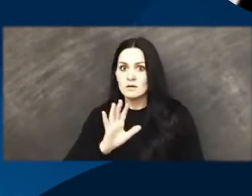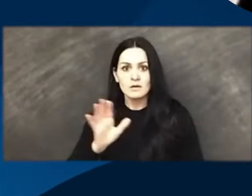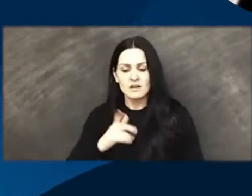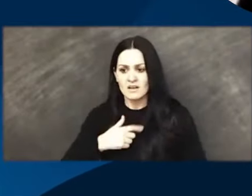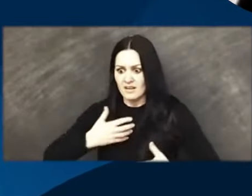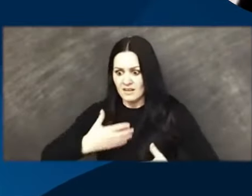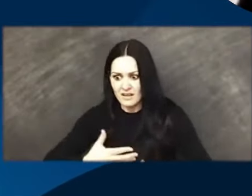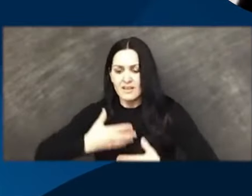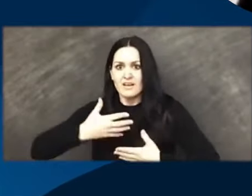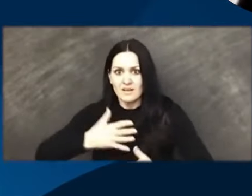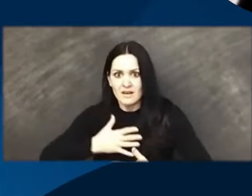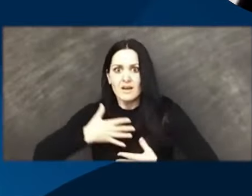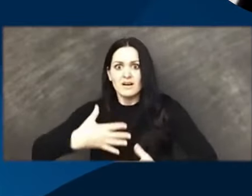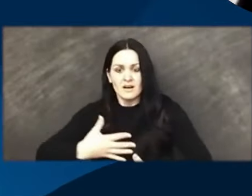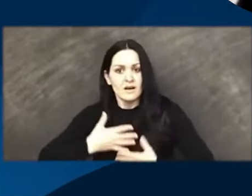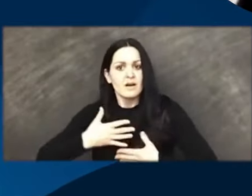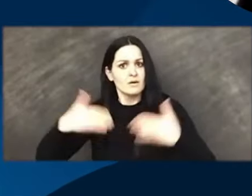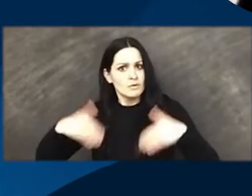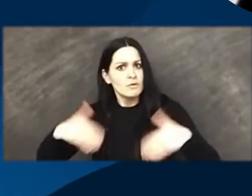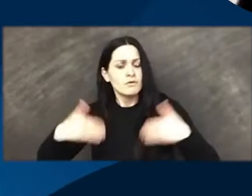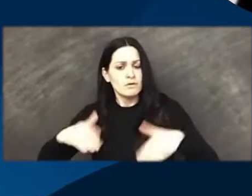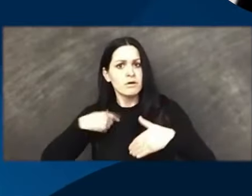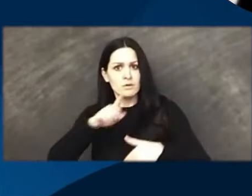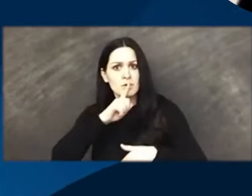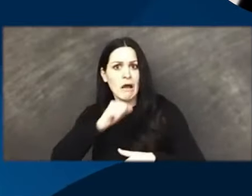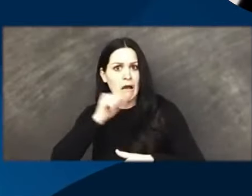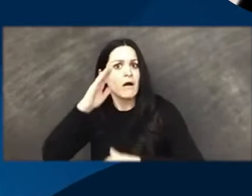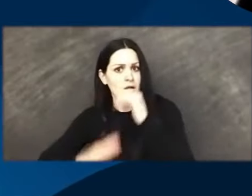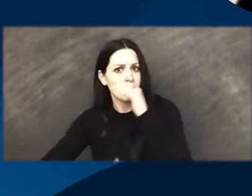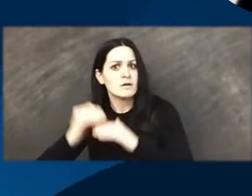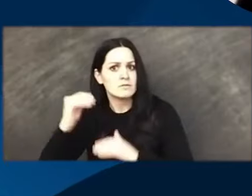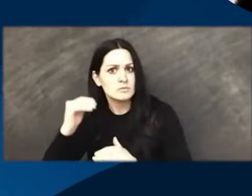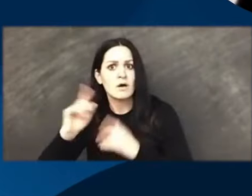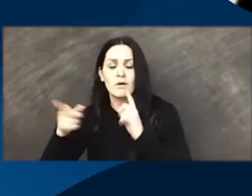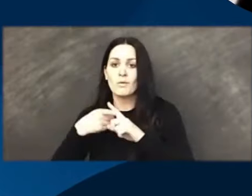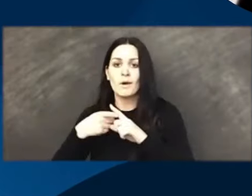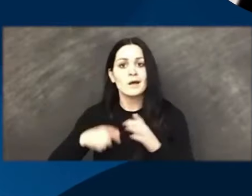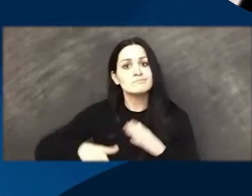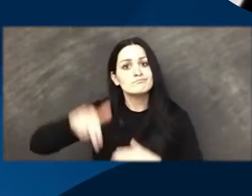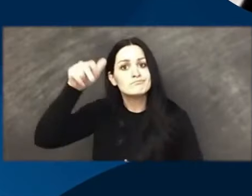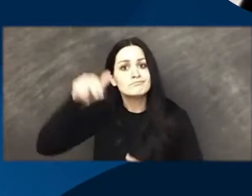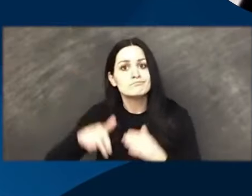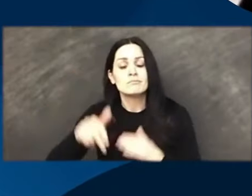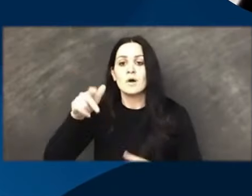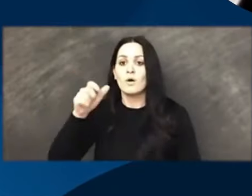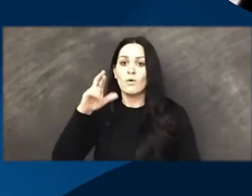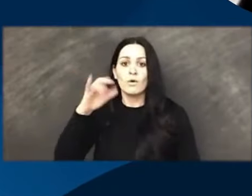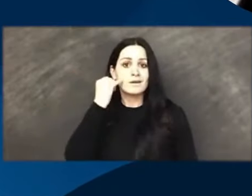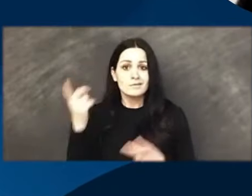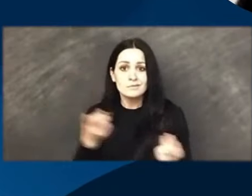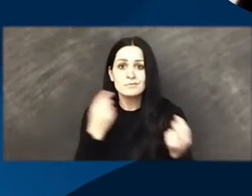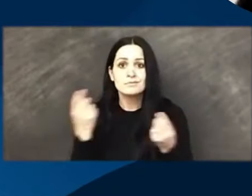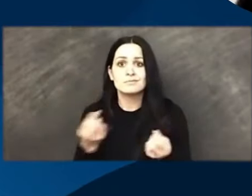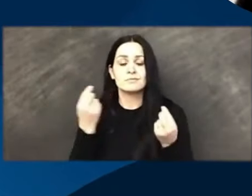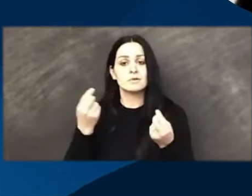breathing and having it be a little bit more uncomfortable when you're climbing stairs, when you're trying to do your 2-mile walk with your girlfriend,